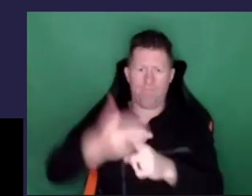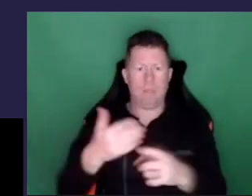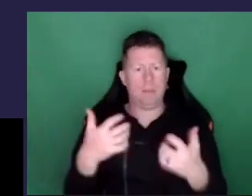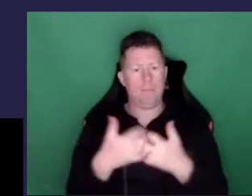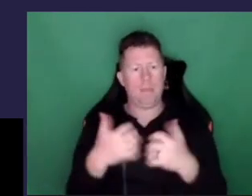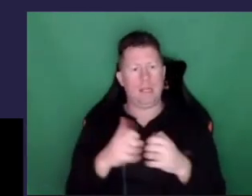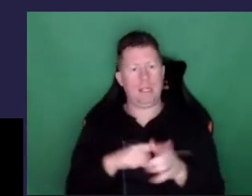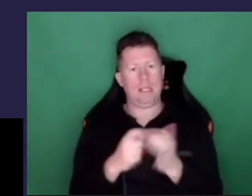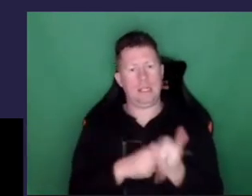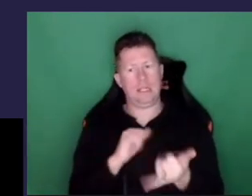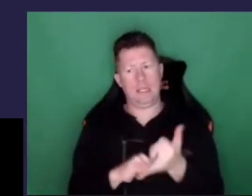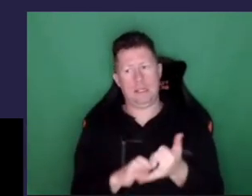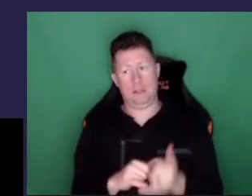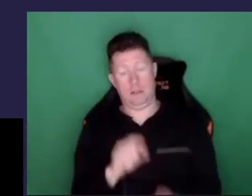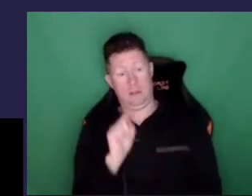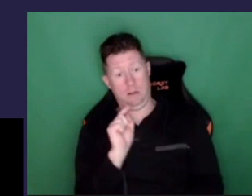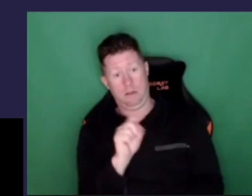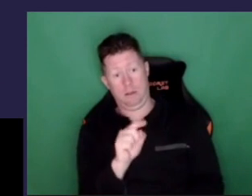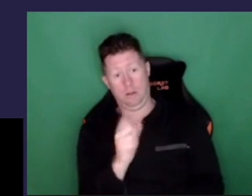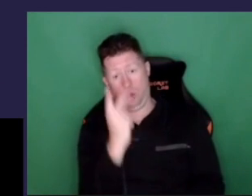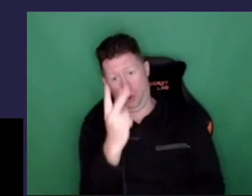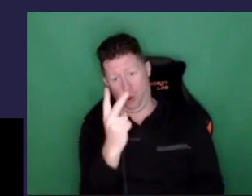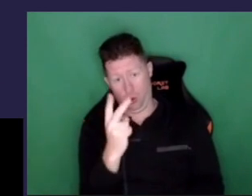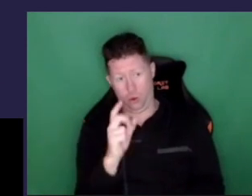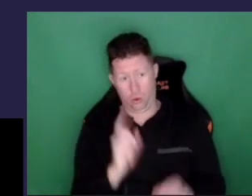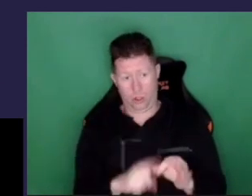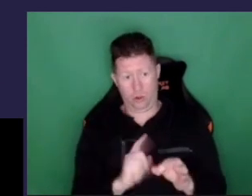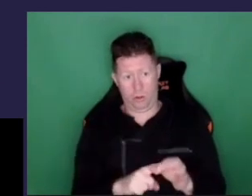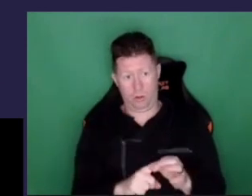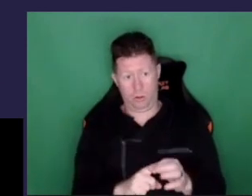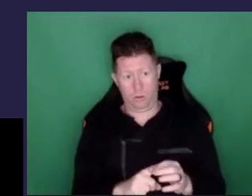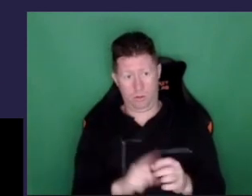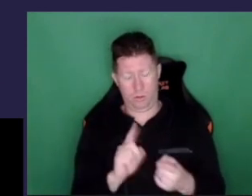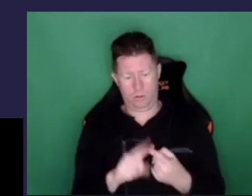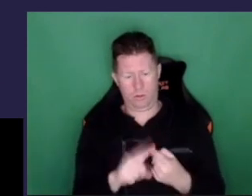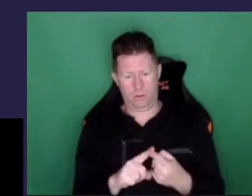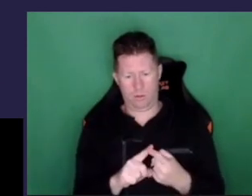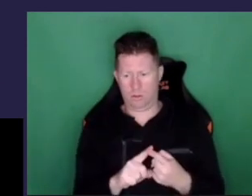really large framing questions. What can people come to mean to one another?